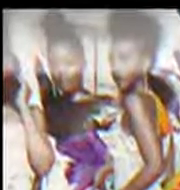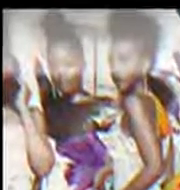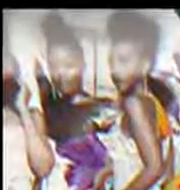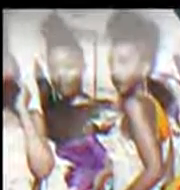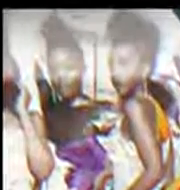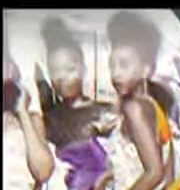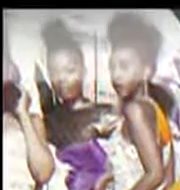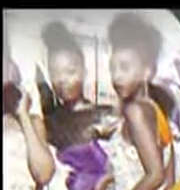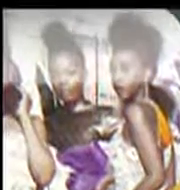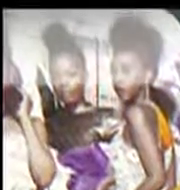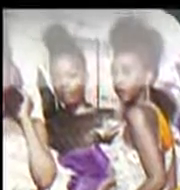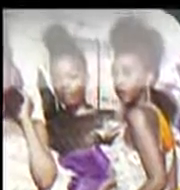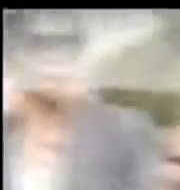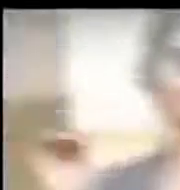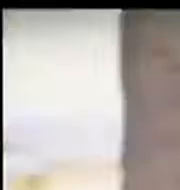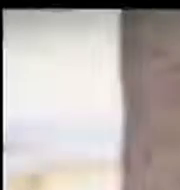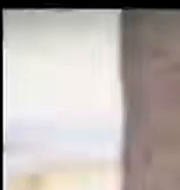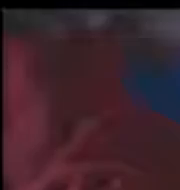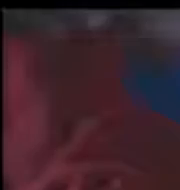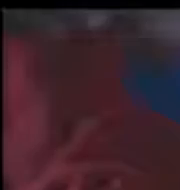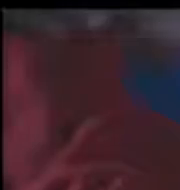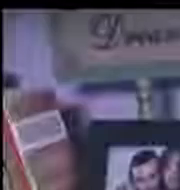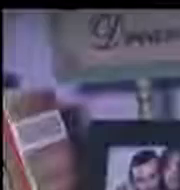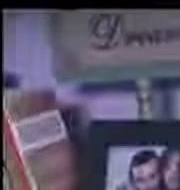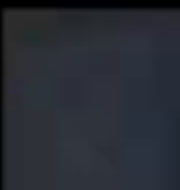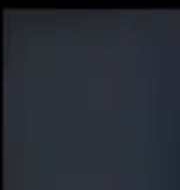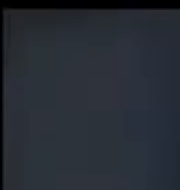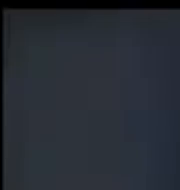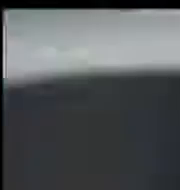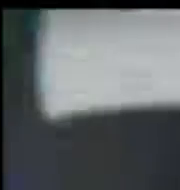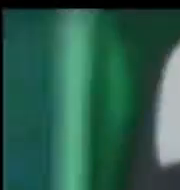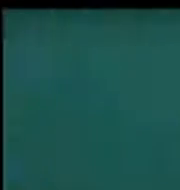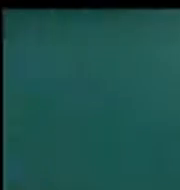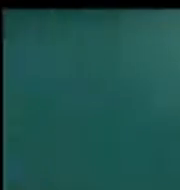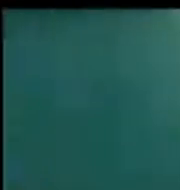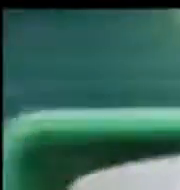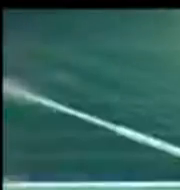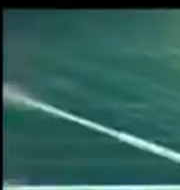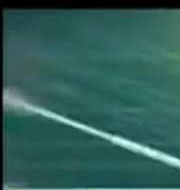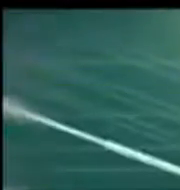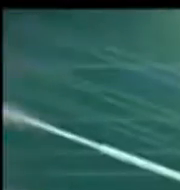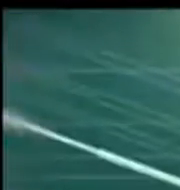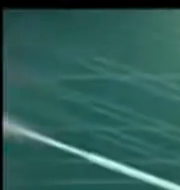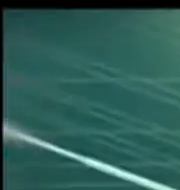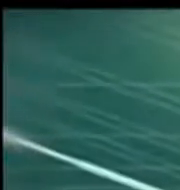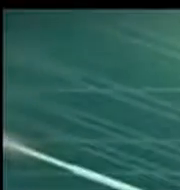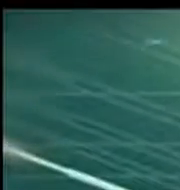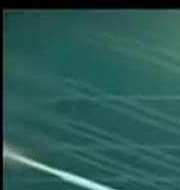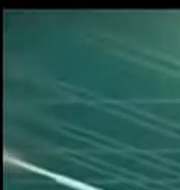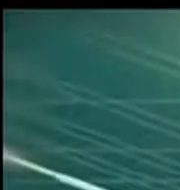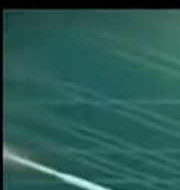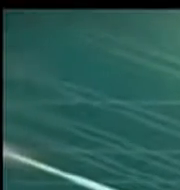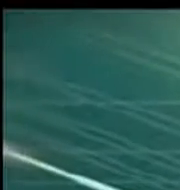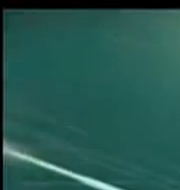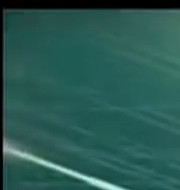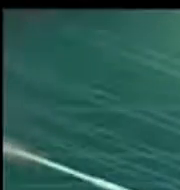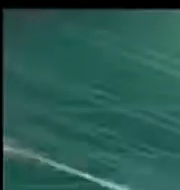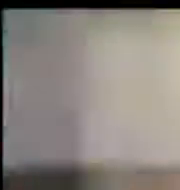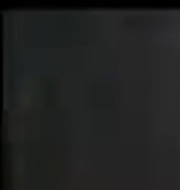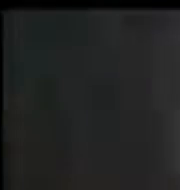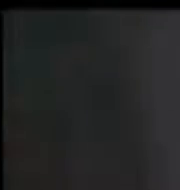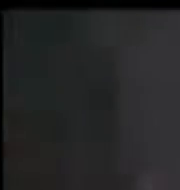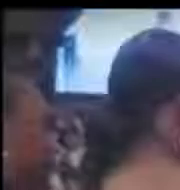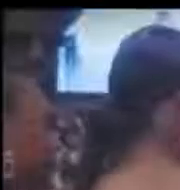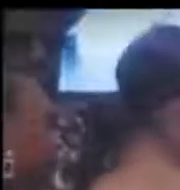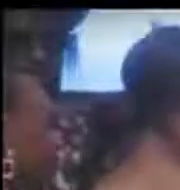deserves. Some things aren't meant to be shared, like your man, when you upgrade to GoTV Plus or GoTV Max. Stay connected